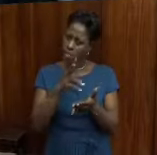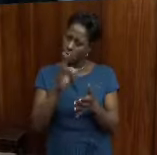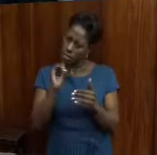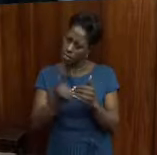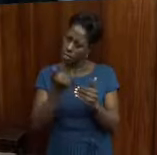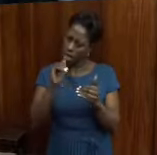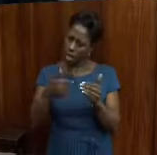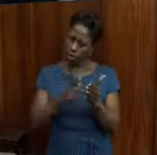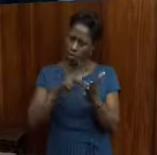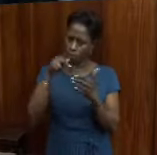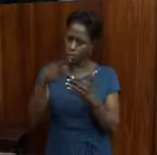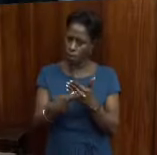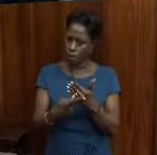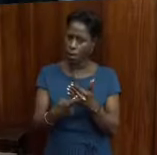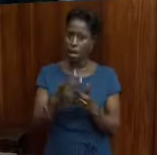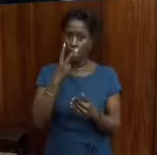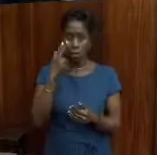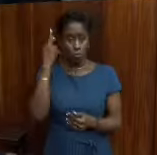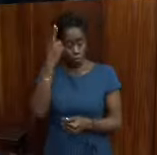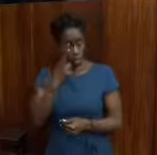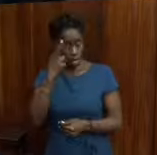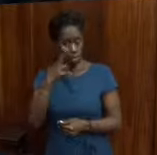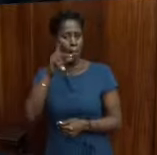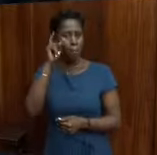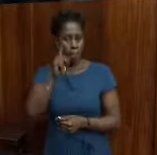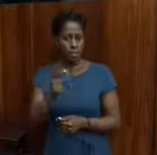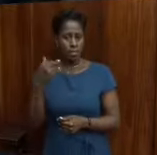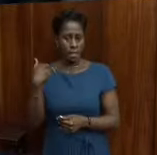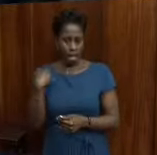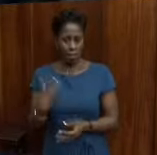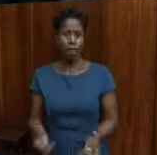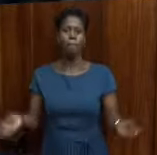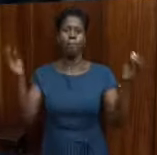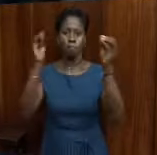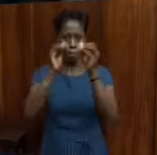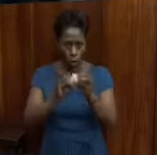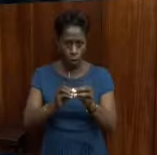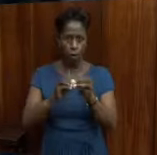number of caregivers given the demand for elderly care.